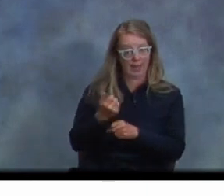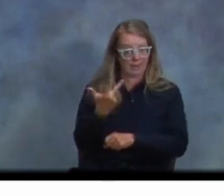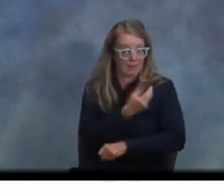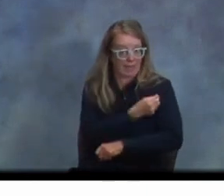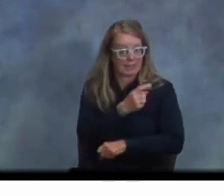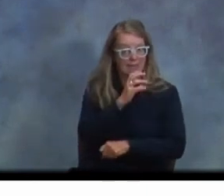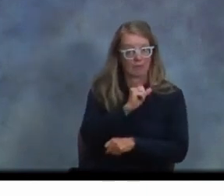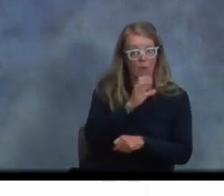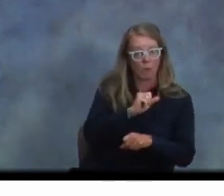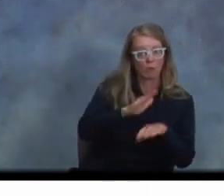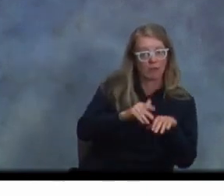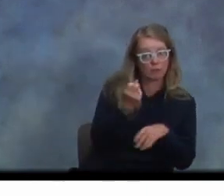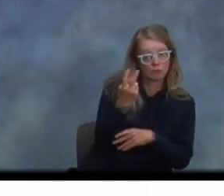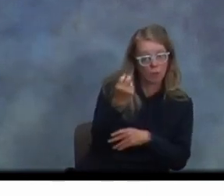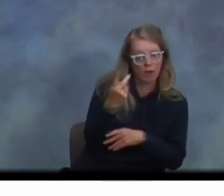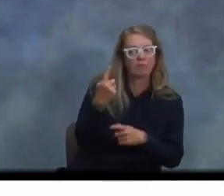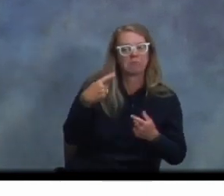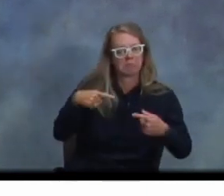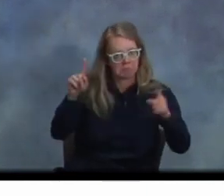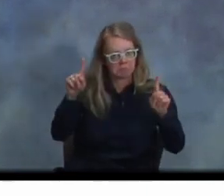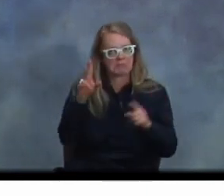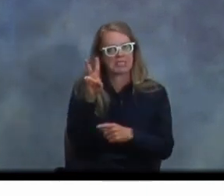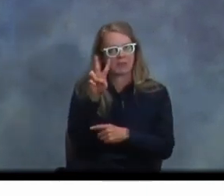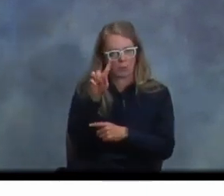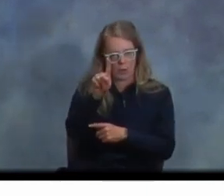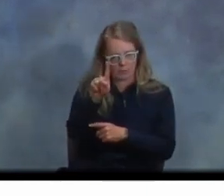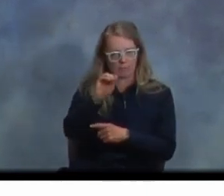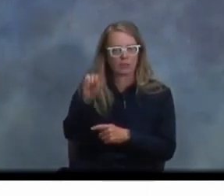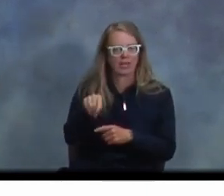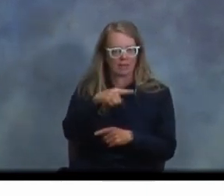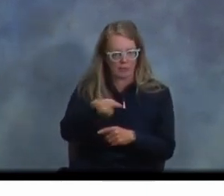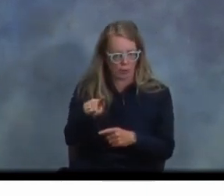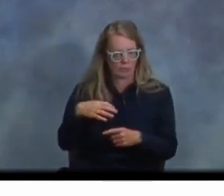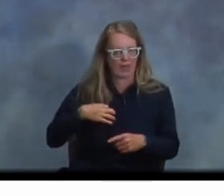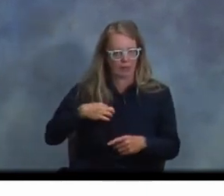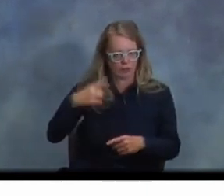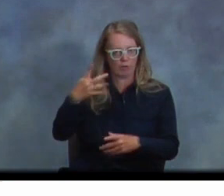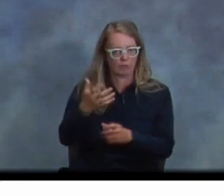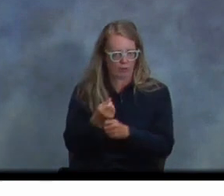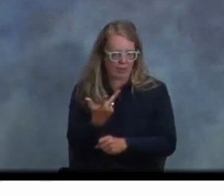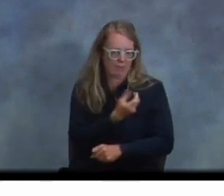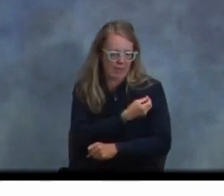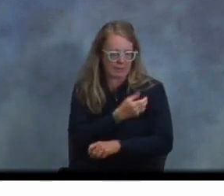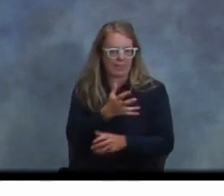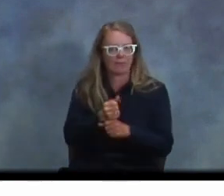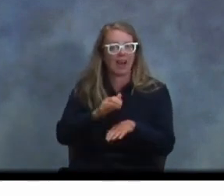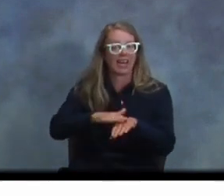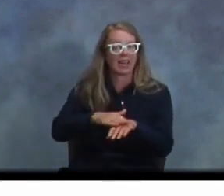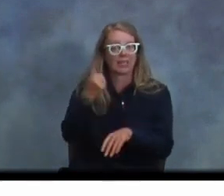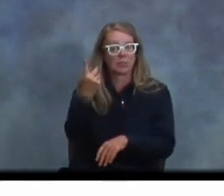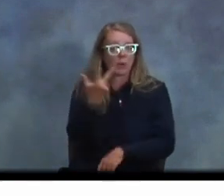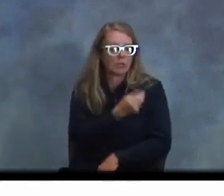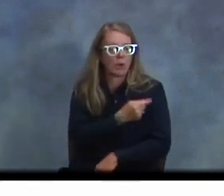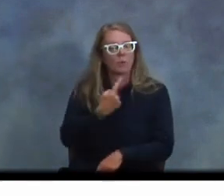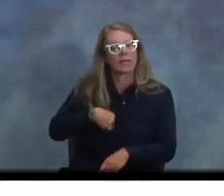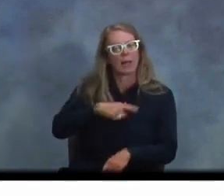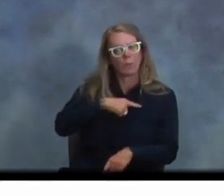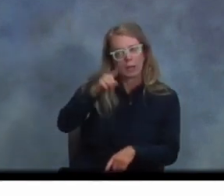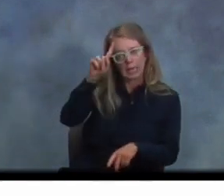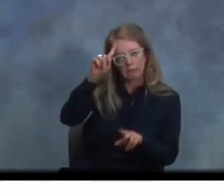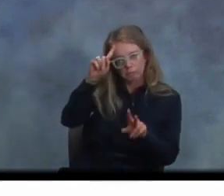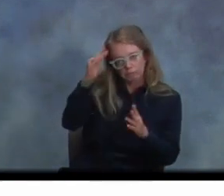reached 71% of those eligible having received at least one dose. And we anticipate 5 to